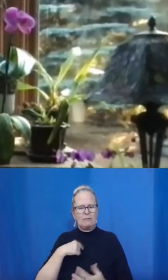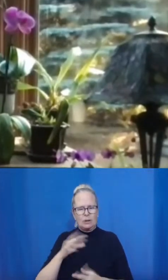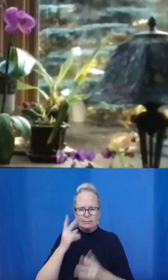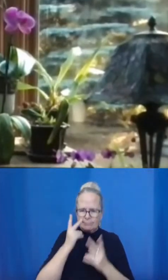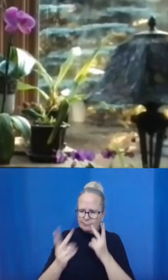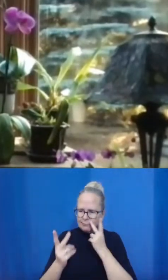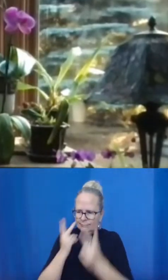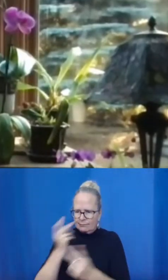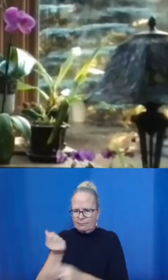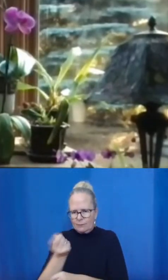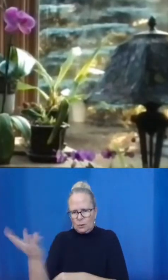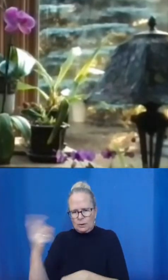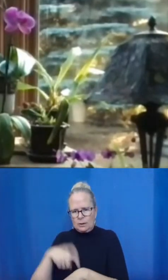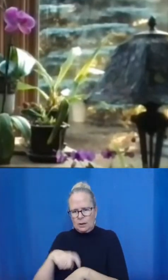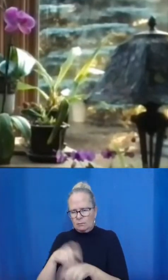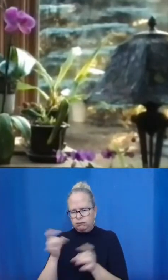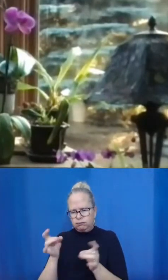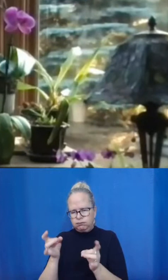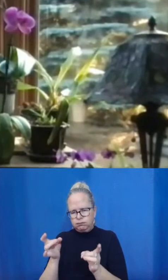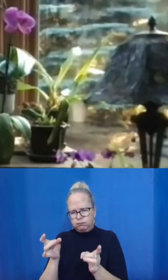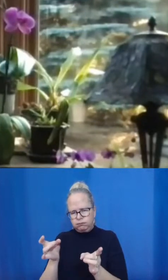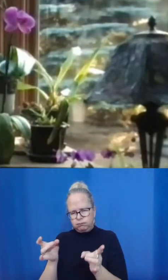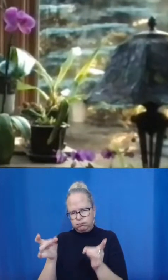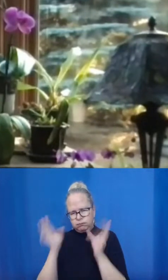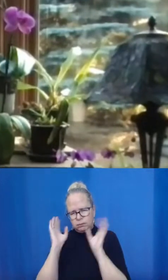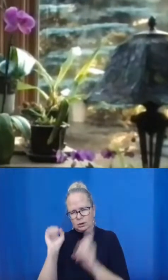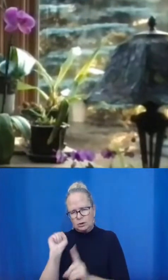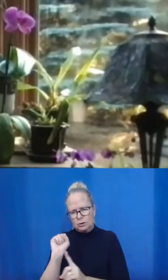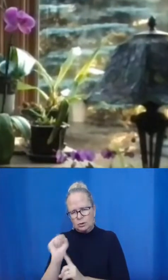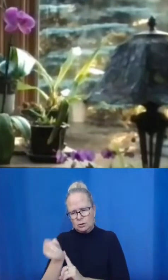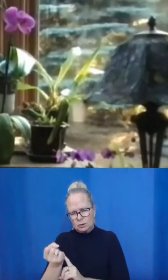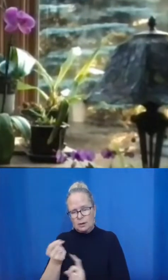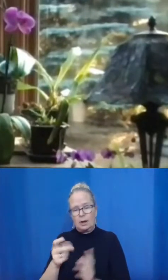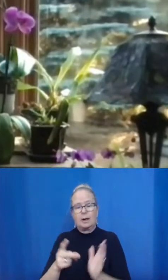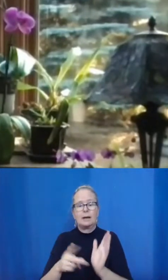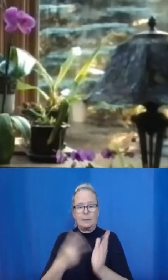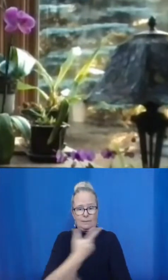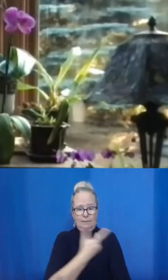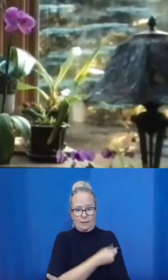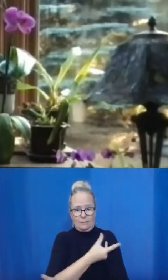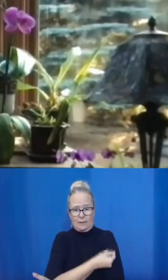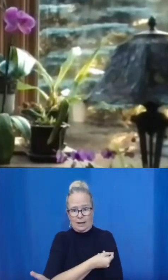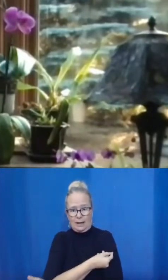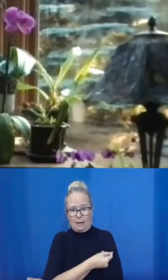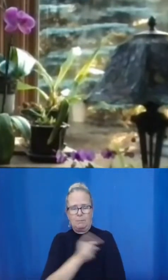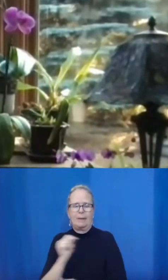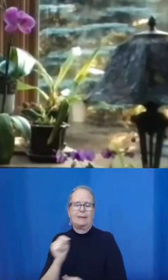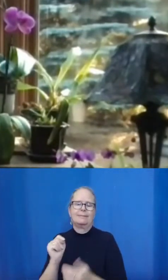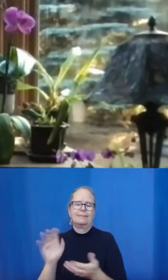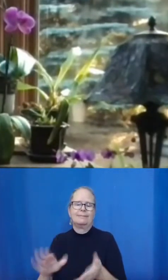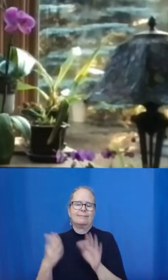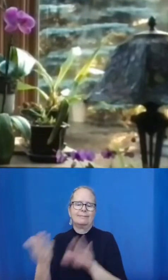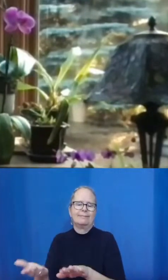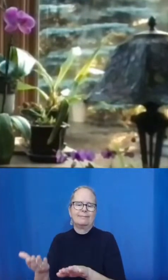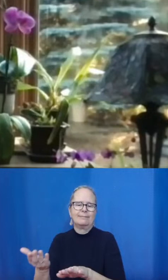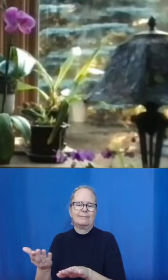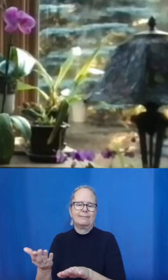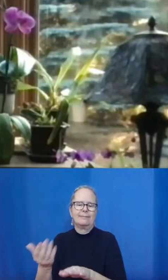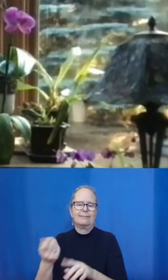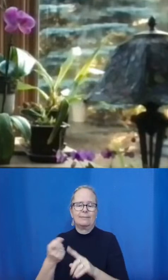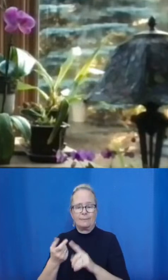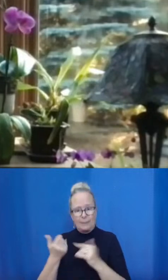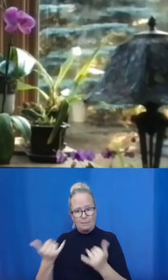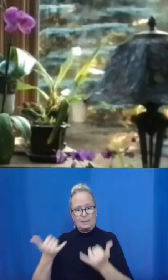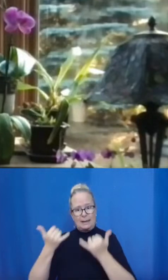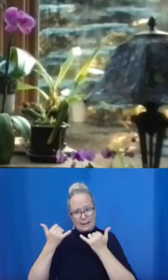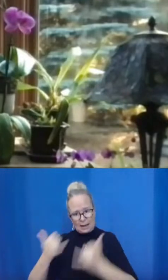received transplants very recently, just a few months before that, and were just beginning the lifelong journey